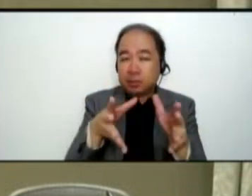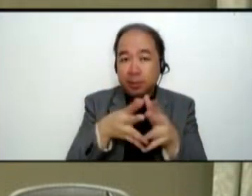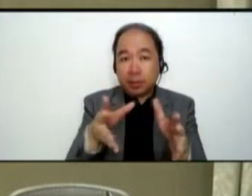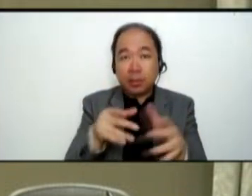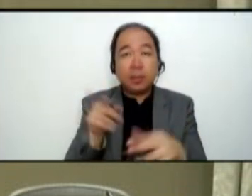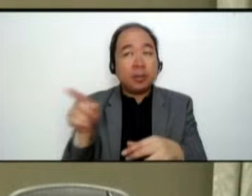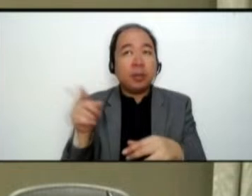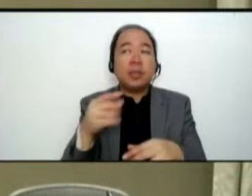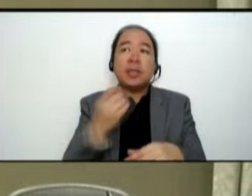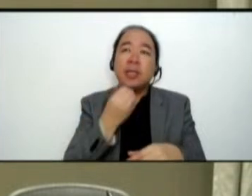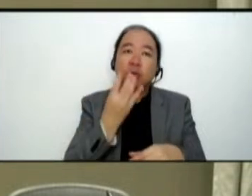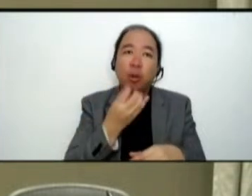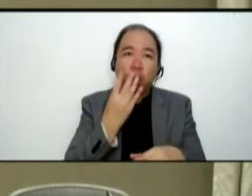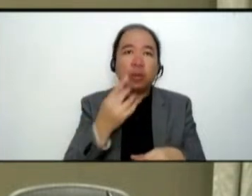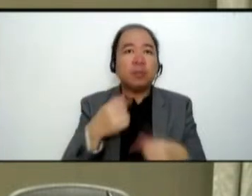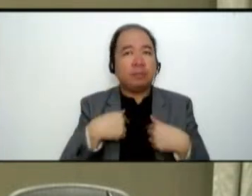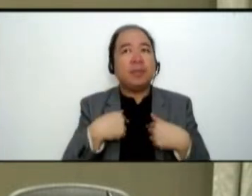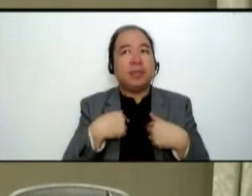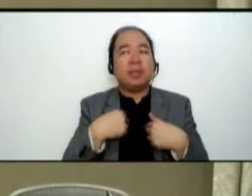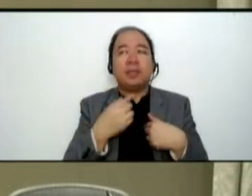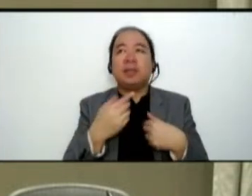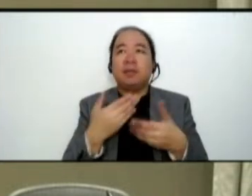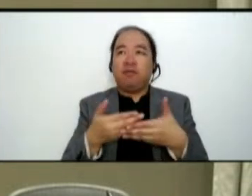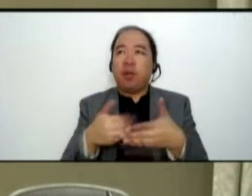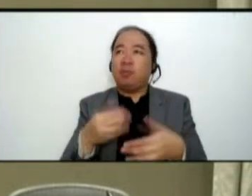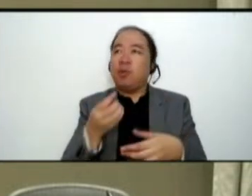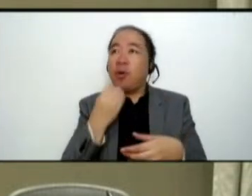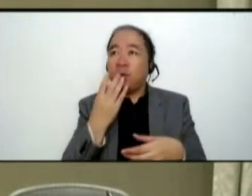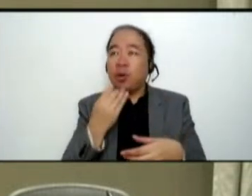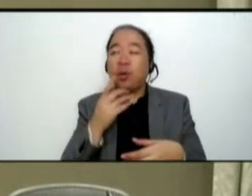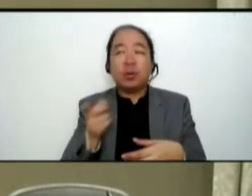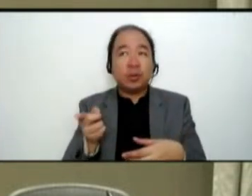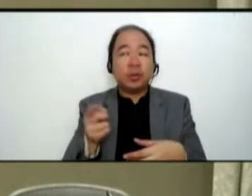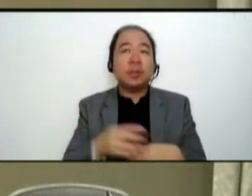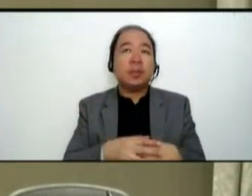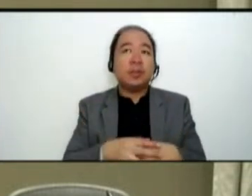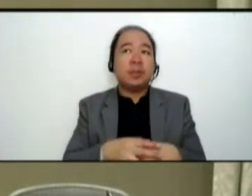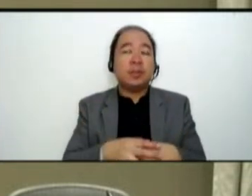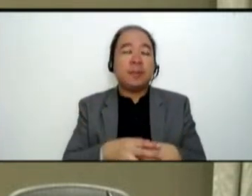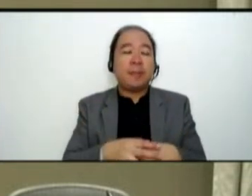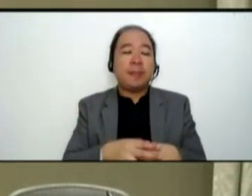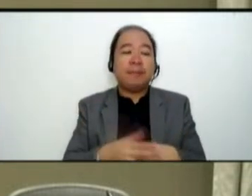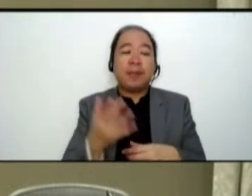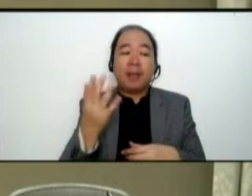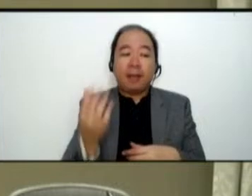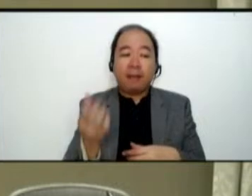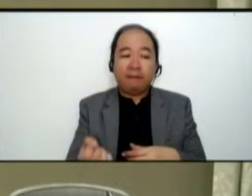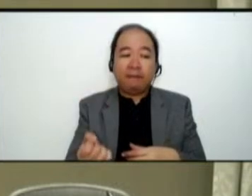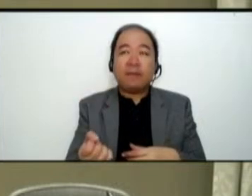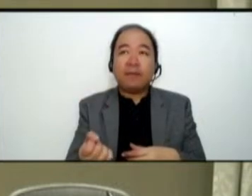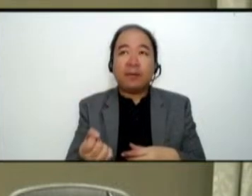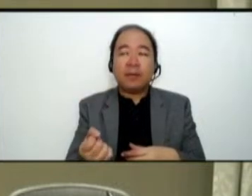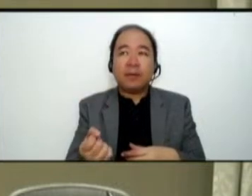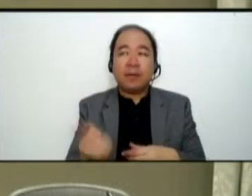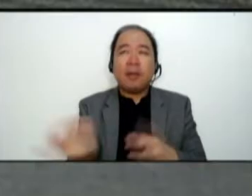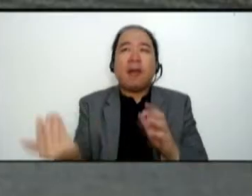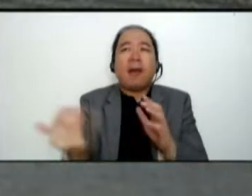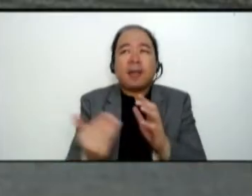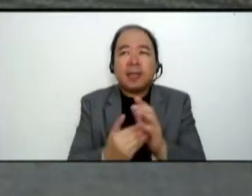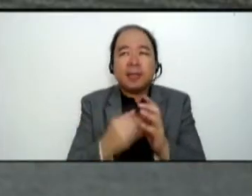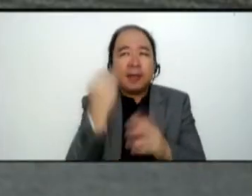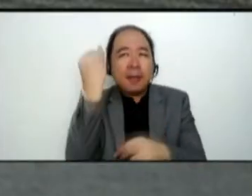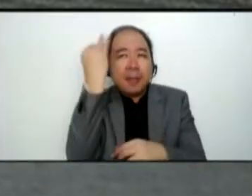in Hong Kong, I come from Hong Kong, China. So in Hong Kong, we do have to rethink